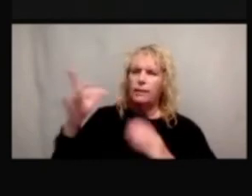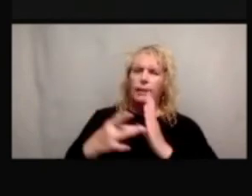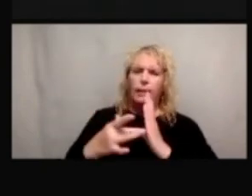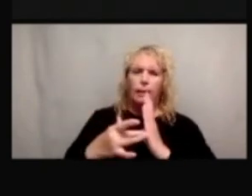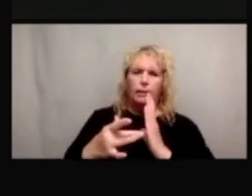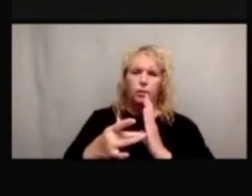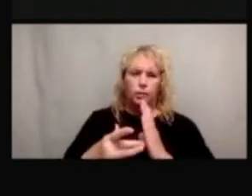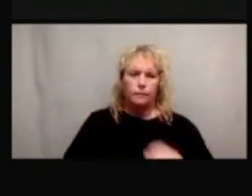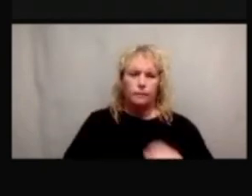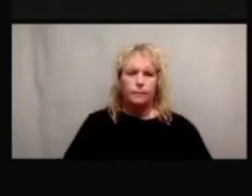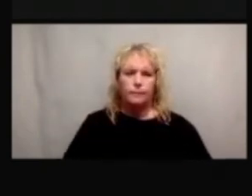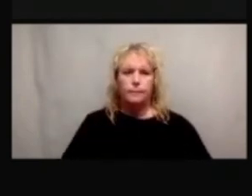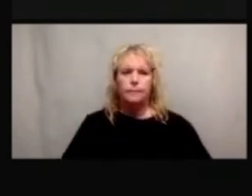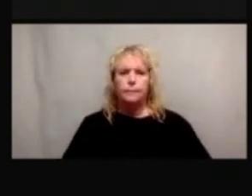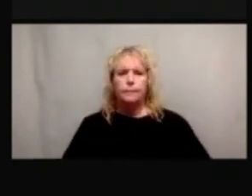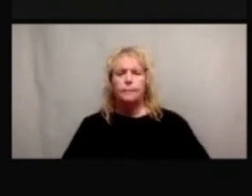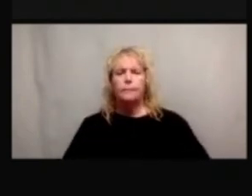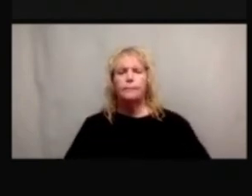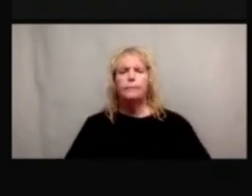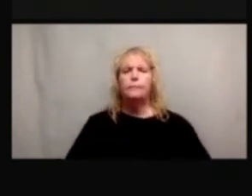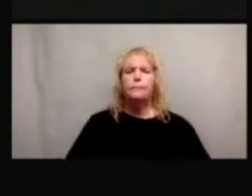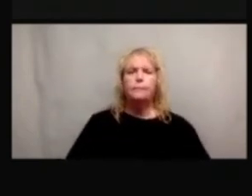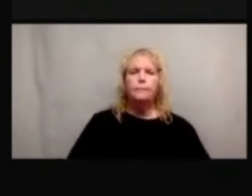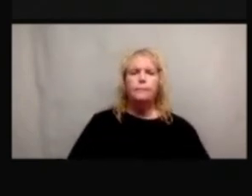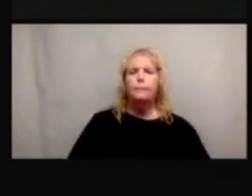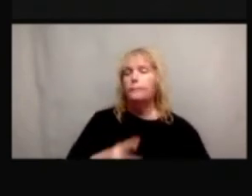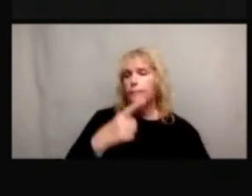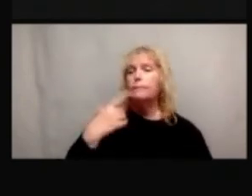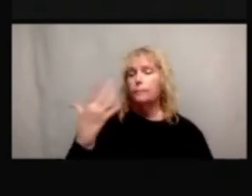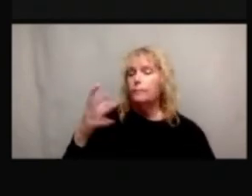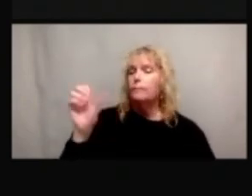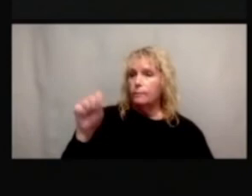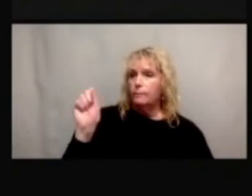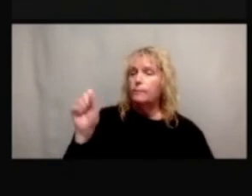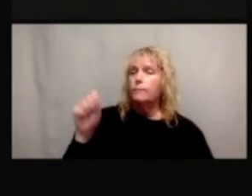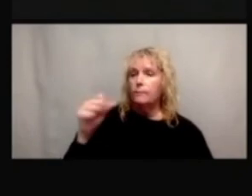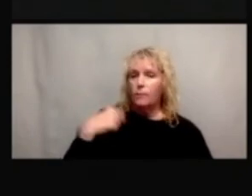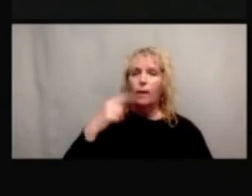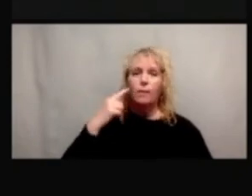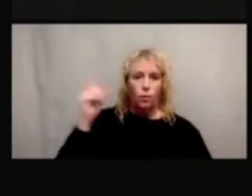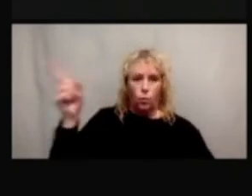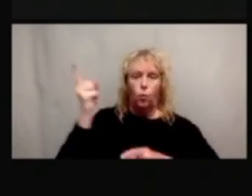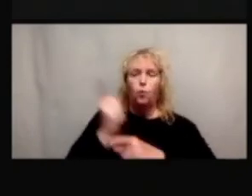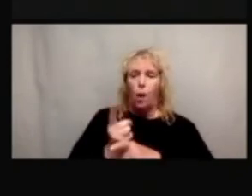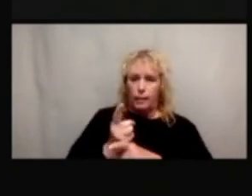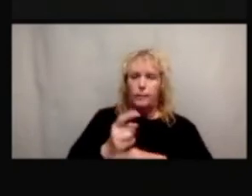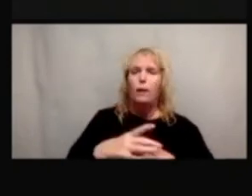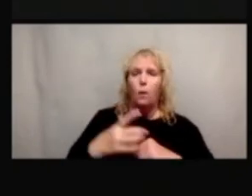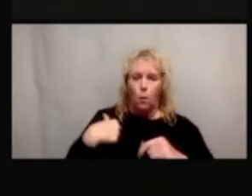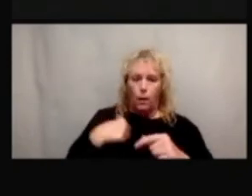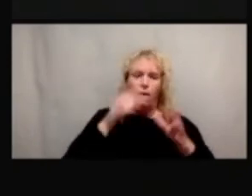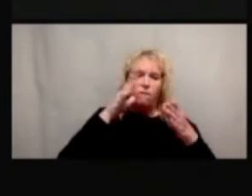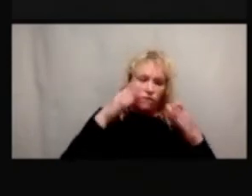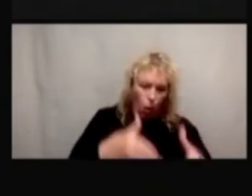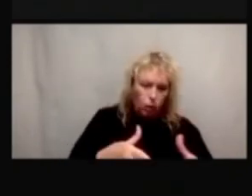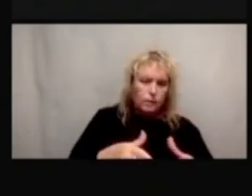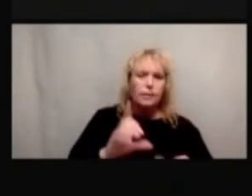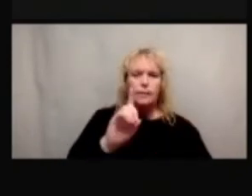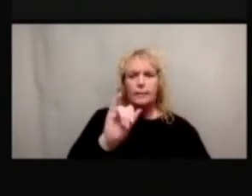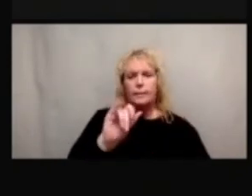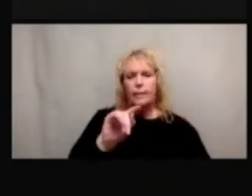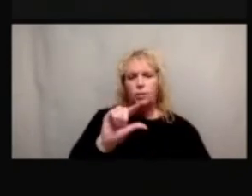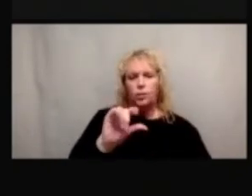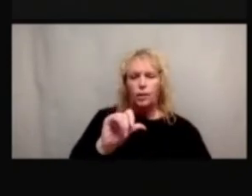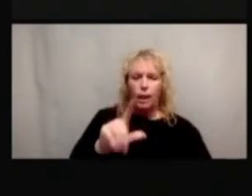Yeah, that's a good point. I think you're probably right. Maybe we are focused on digital literacy in a health context, and the